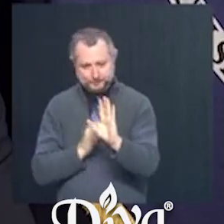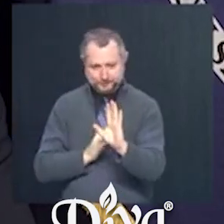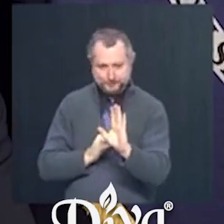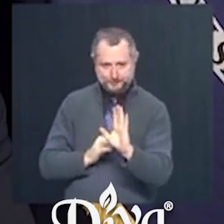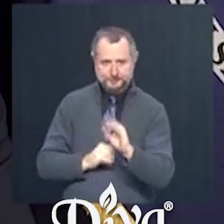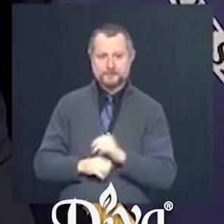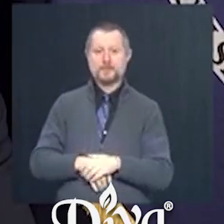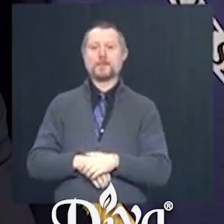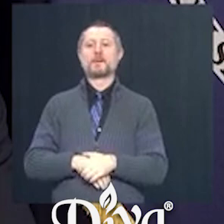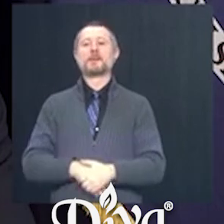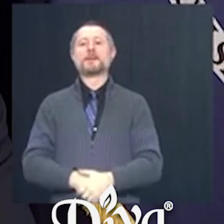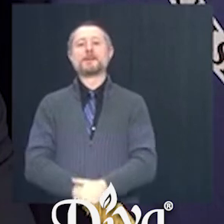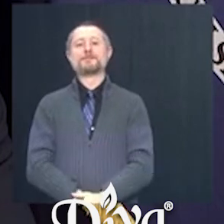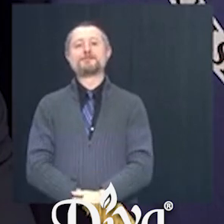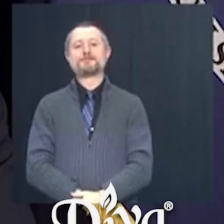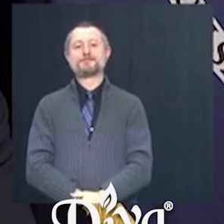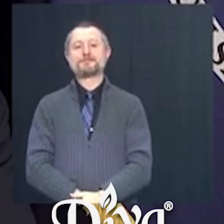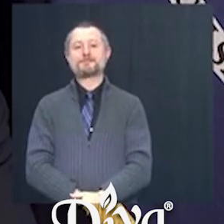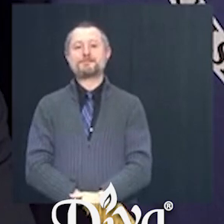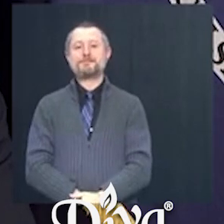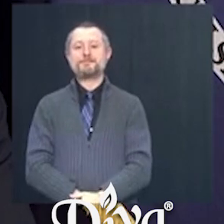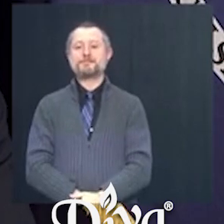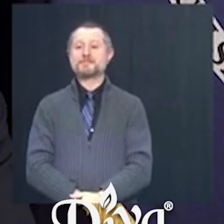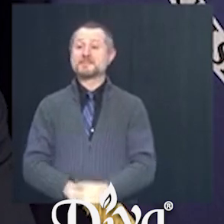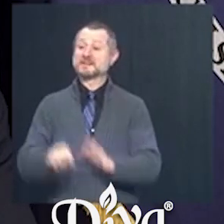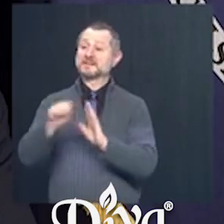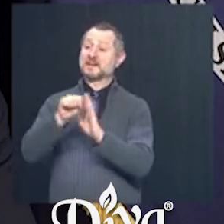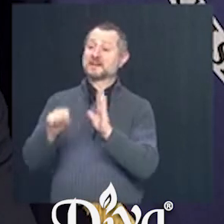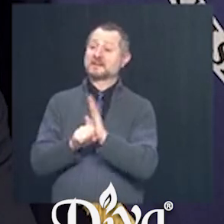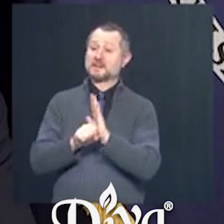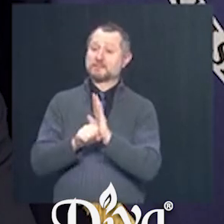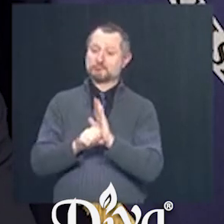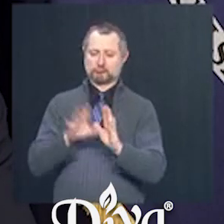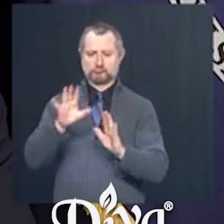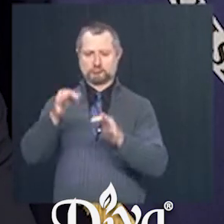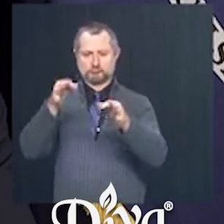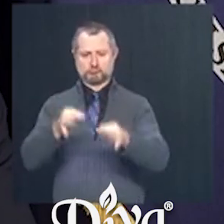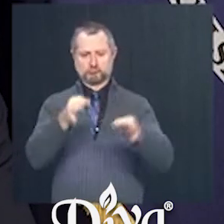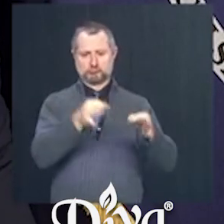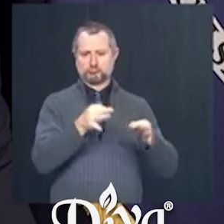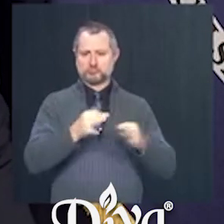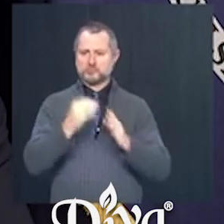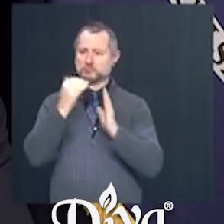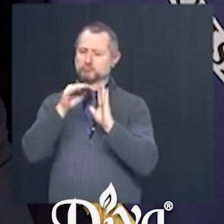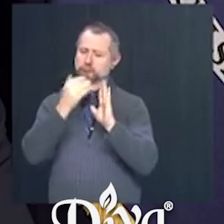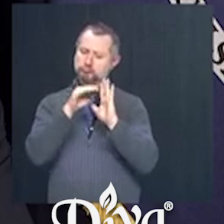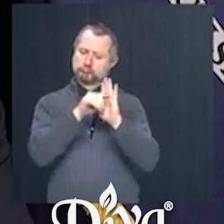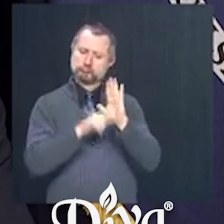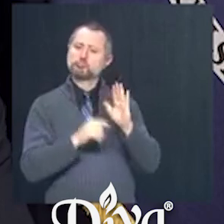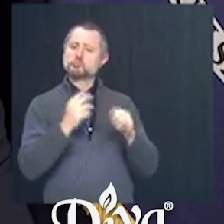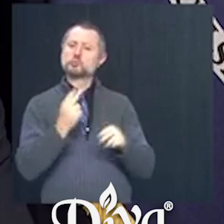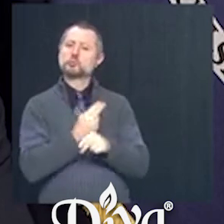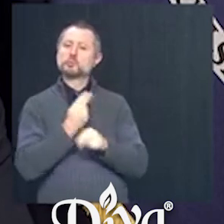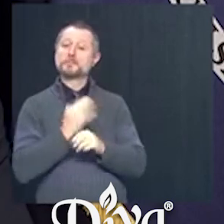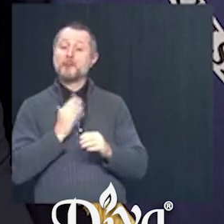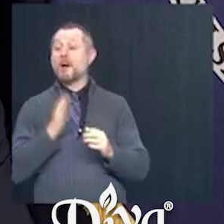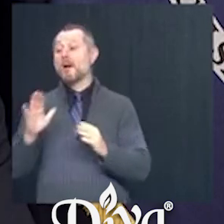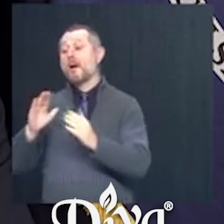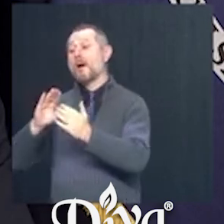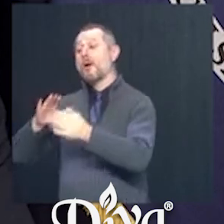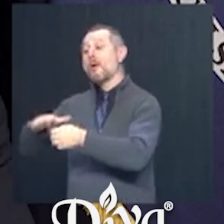The state sets the policy. The state uses the state numbers. Local governments have different numbers,